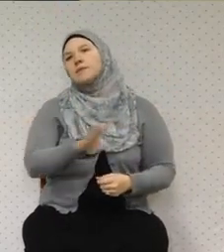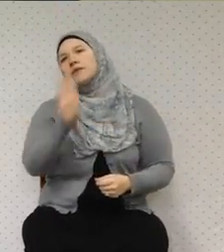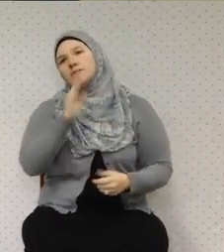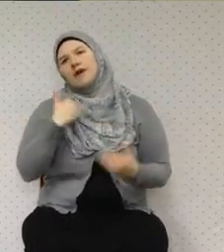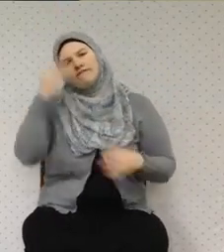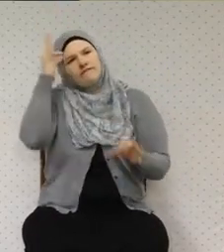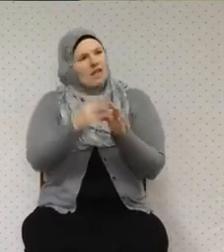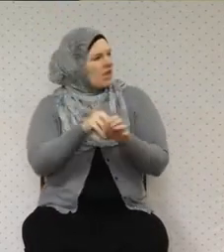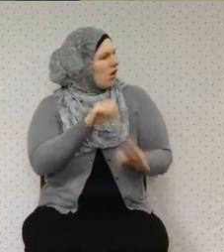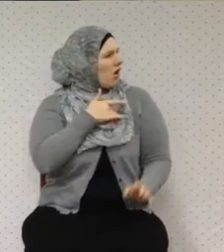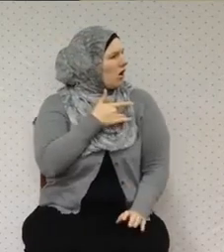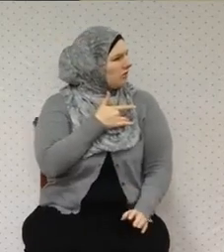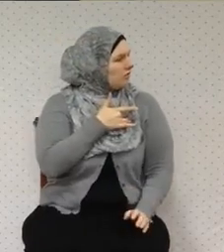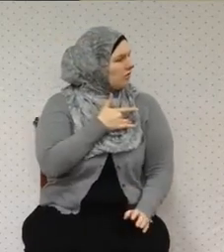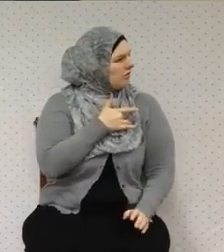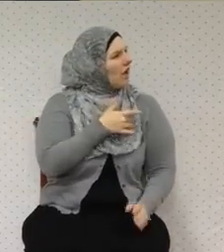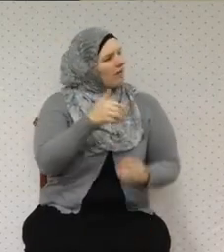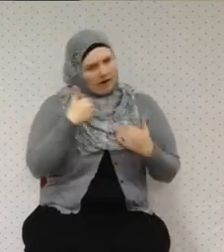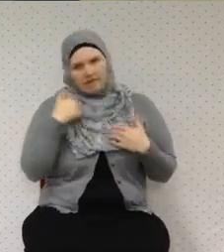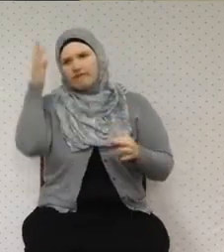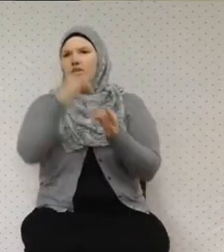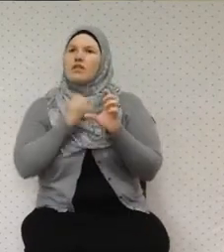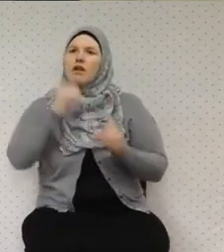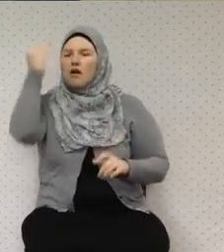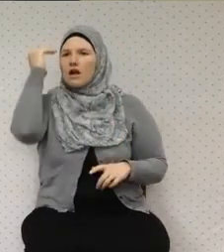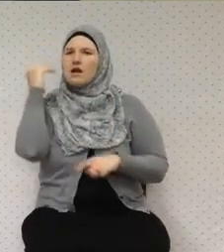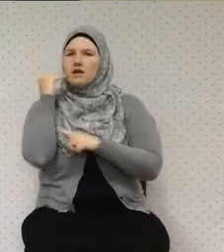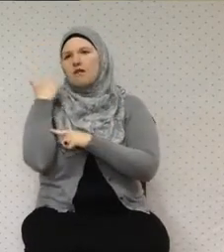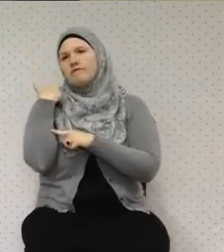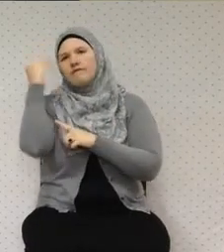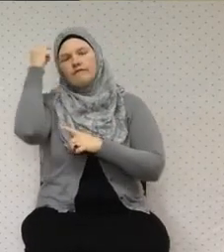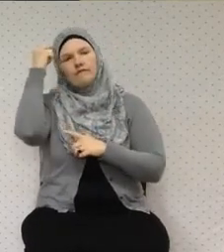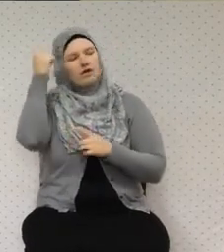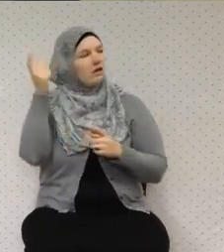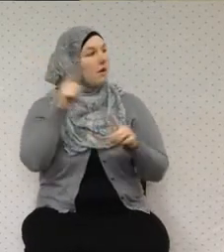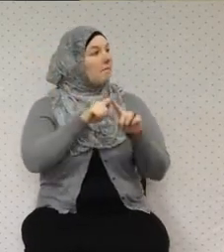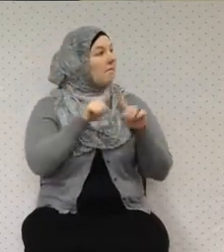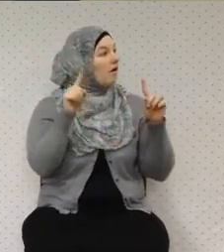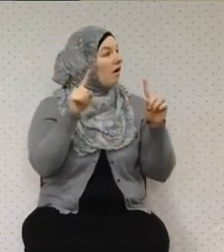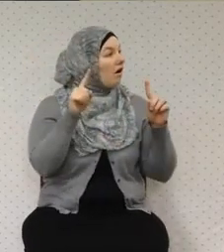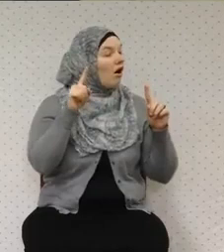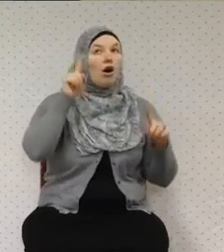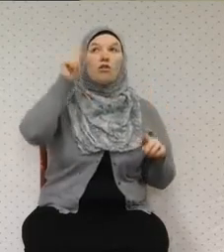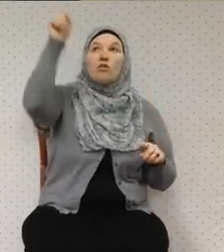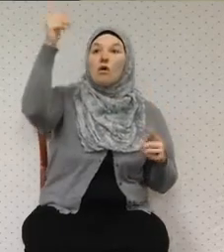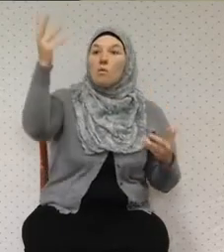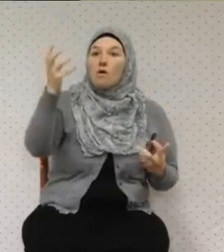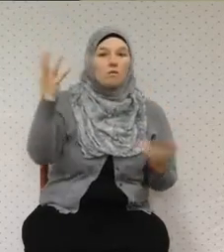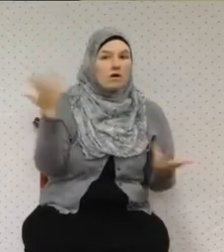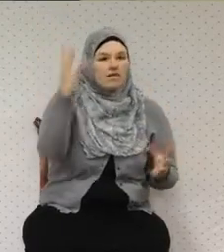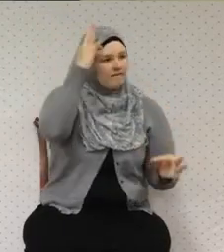have our faith in our hearts and we have it in our head. But Allah wants us to have it in our